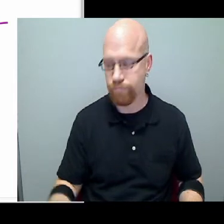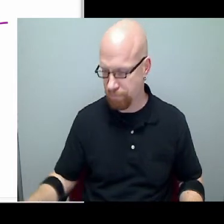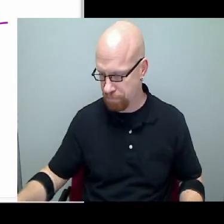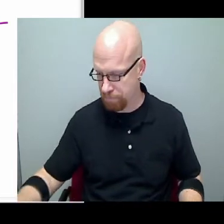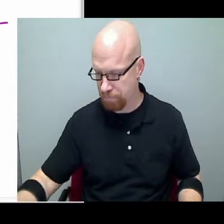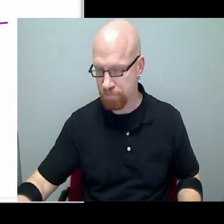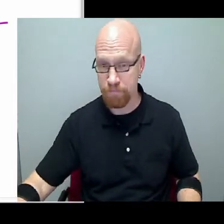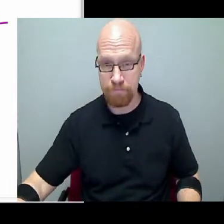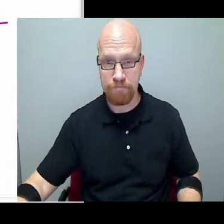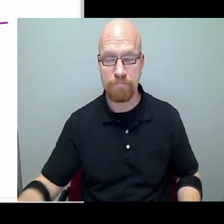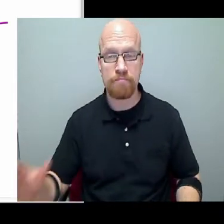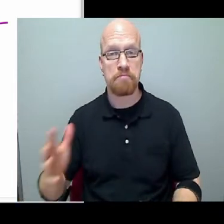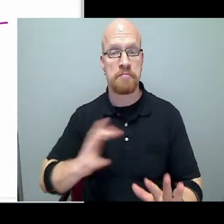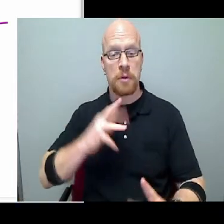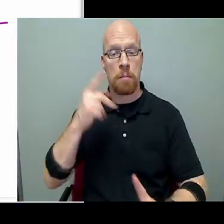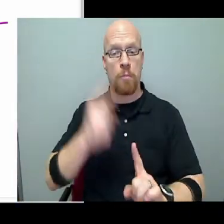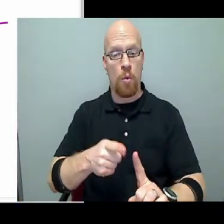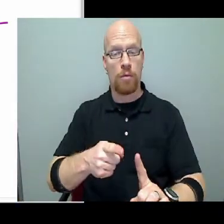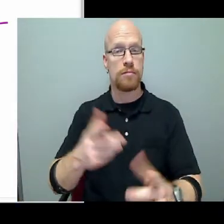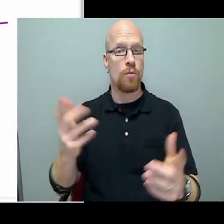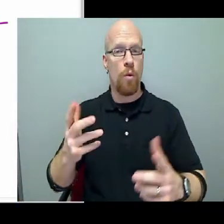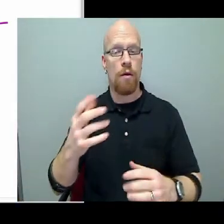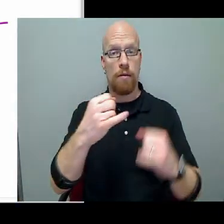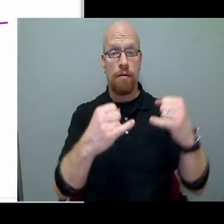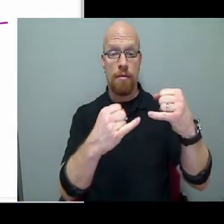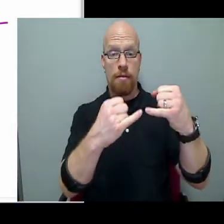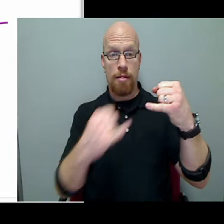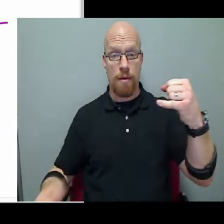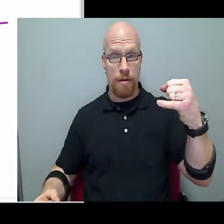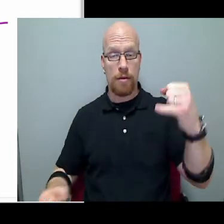As I've just shown you, that a line